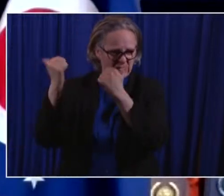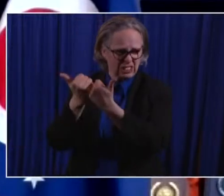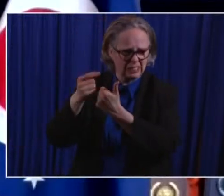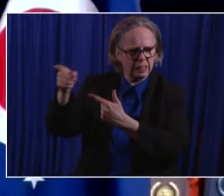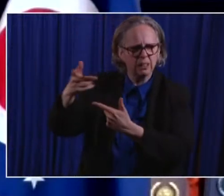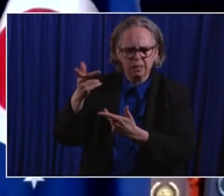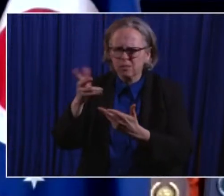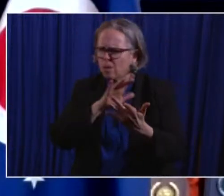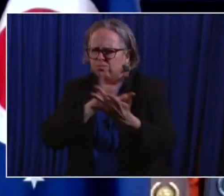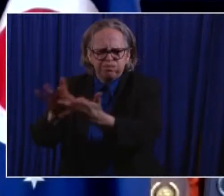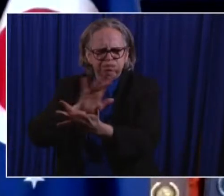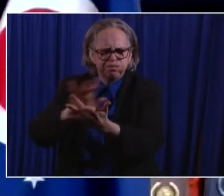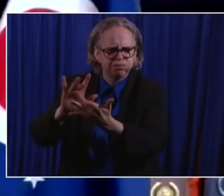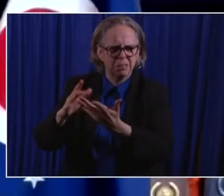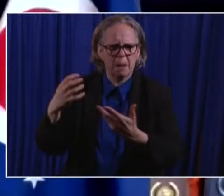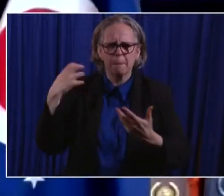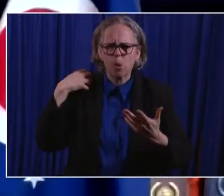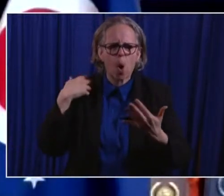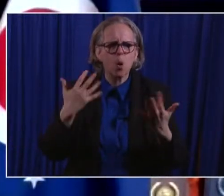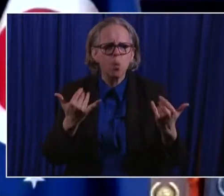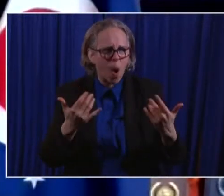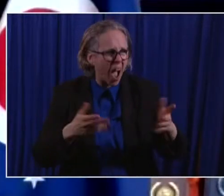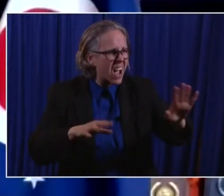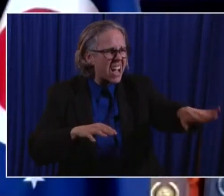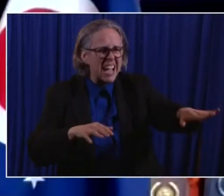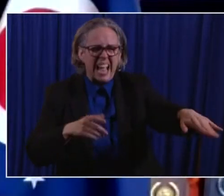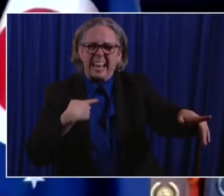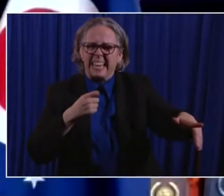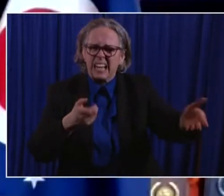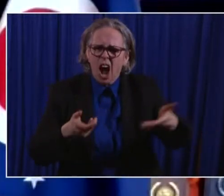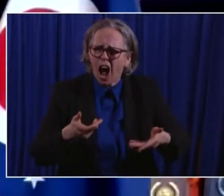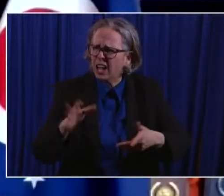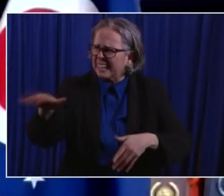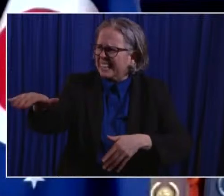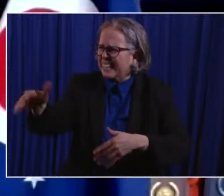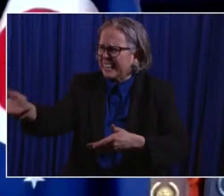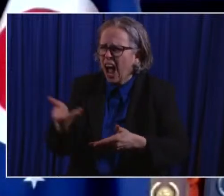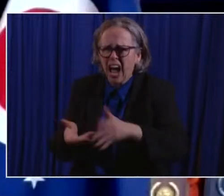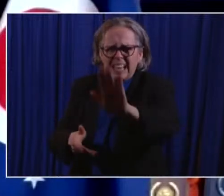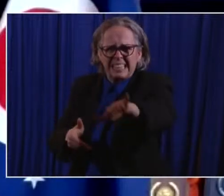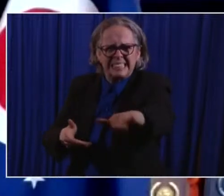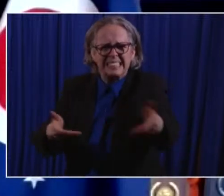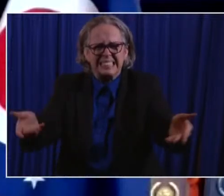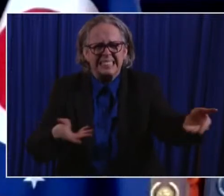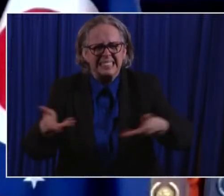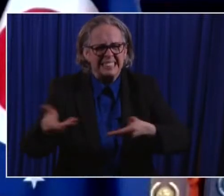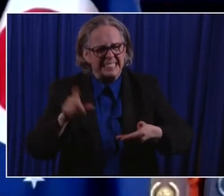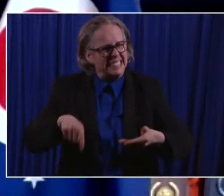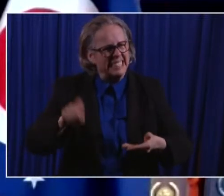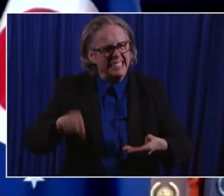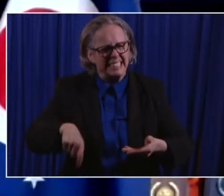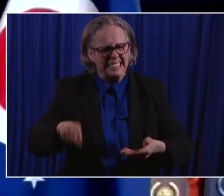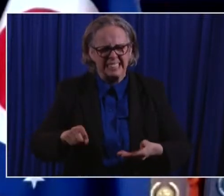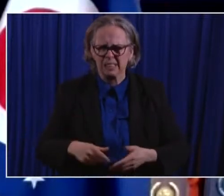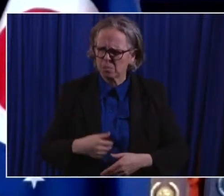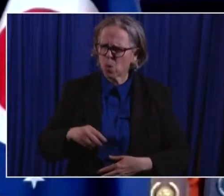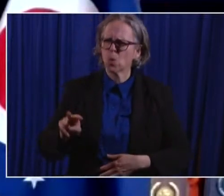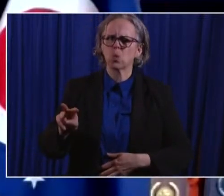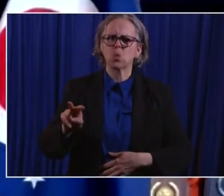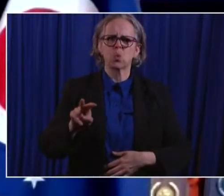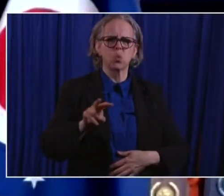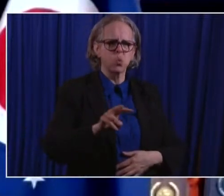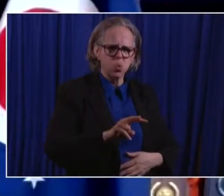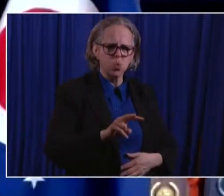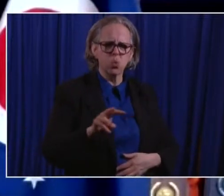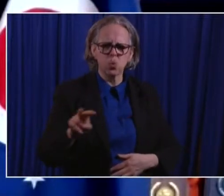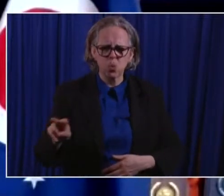for expansions right now in 2021. And I can't emphasize enough how access to a quality skilled workforce is